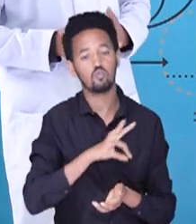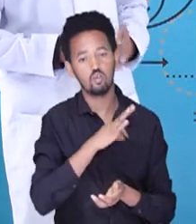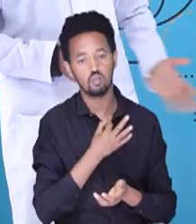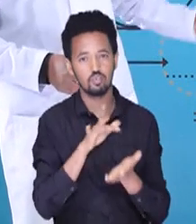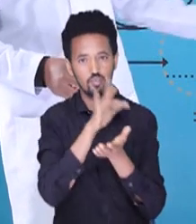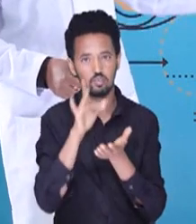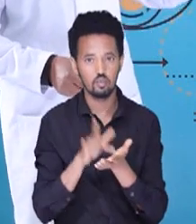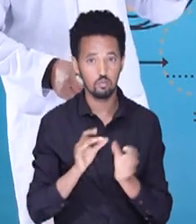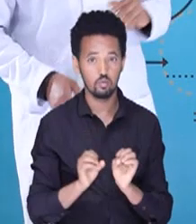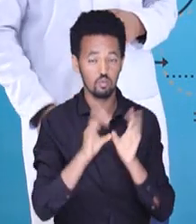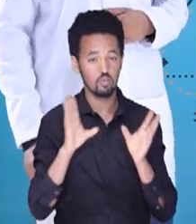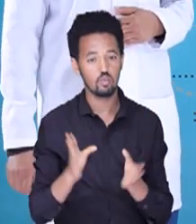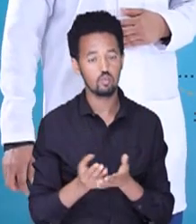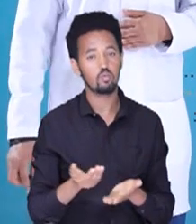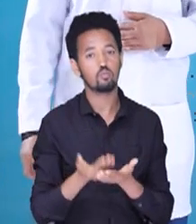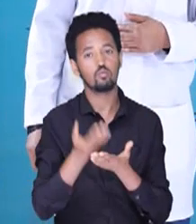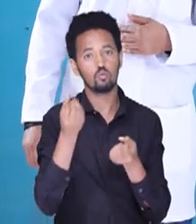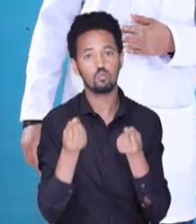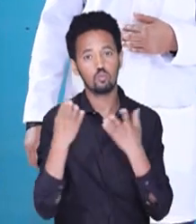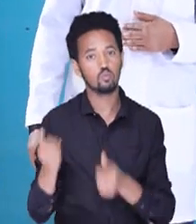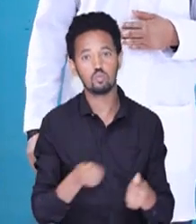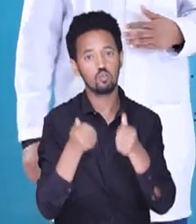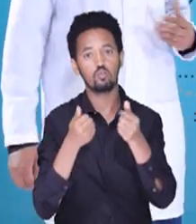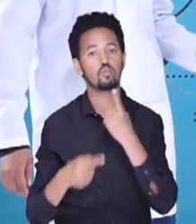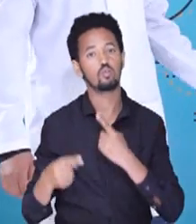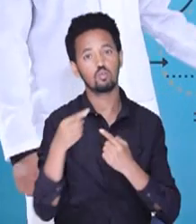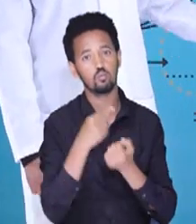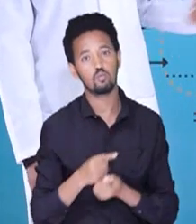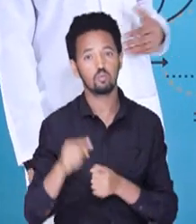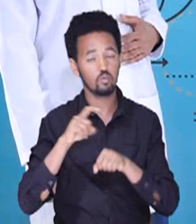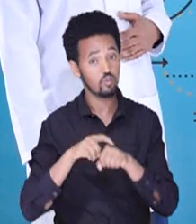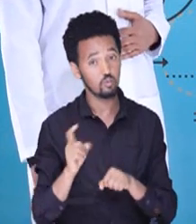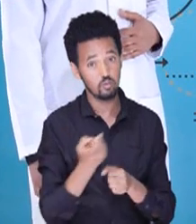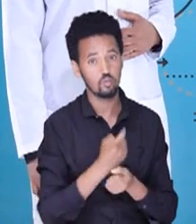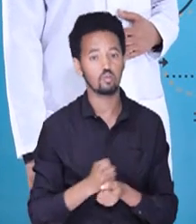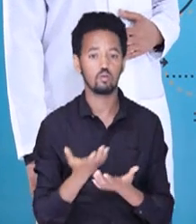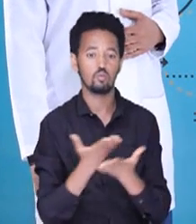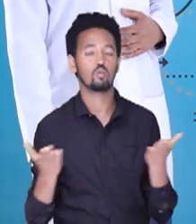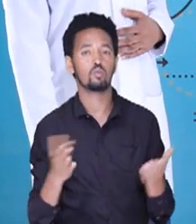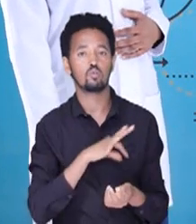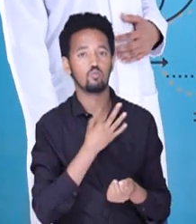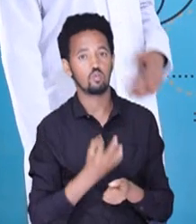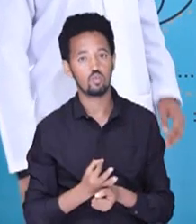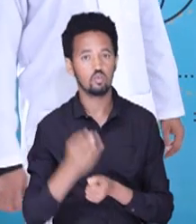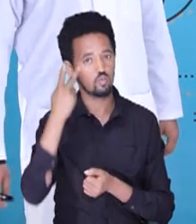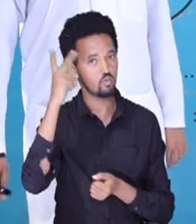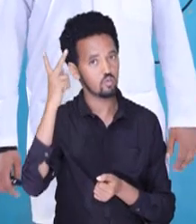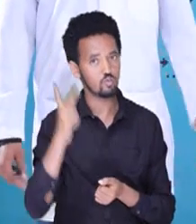of Enlightenment because most of the influential figures of Enlightenment were the French